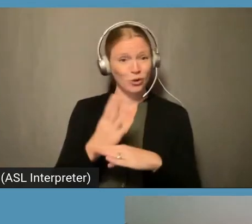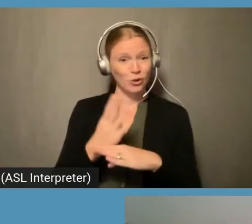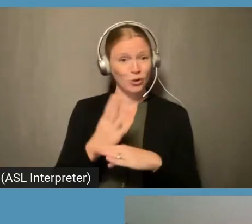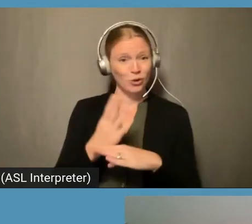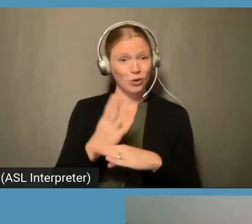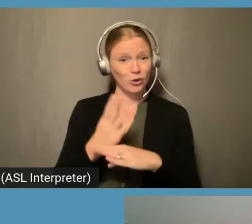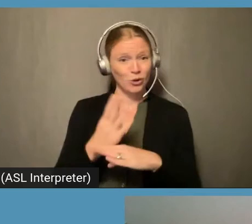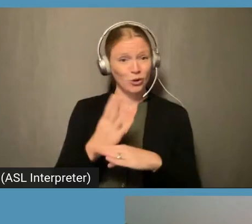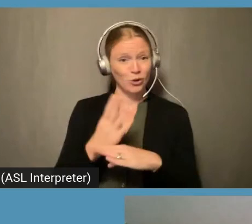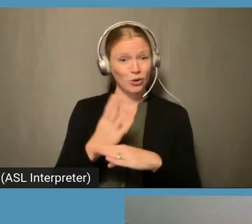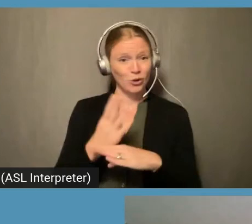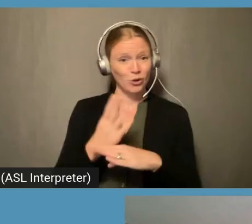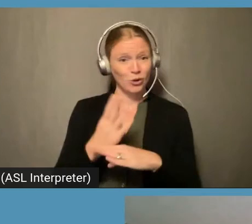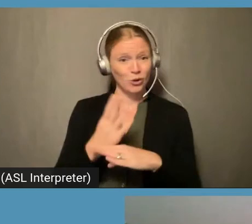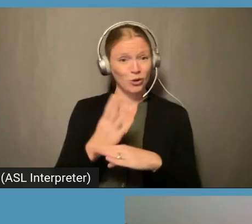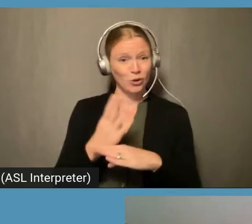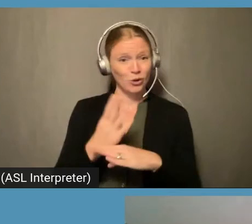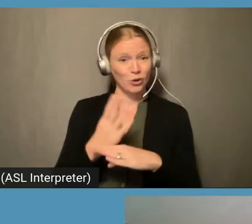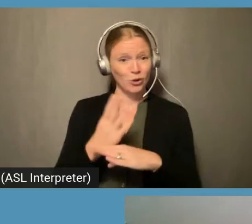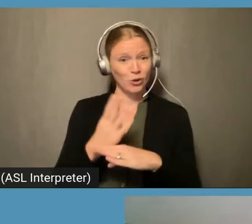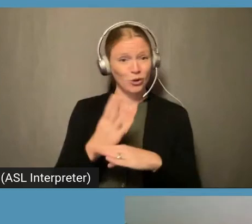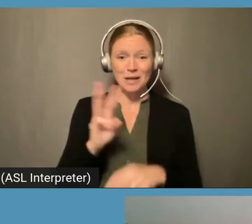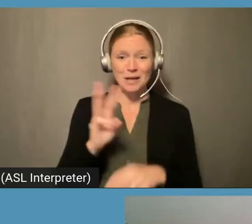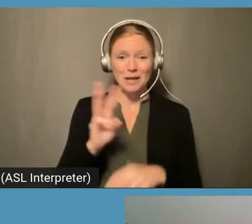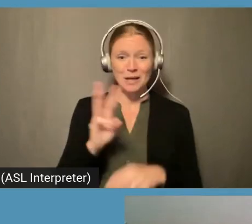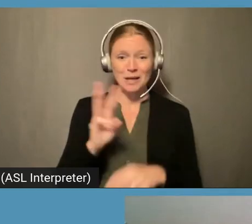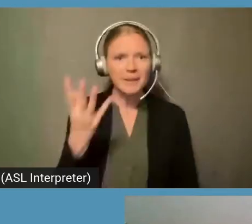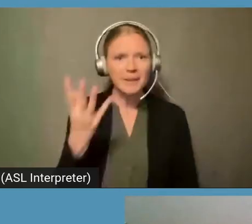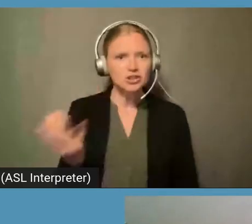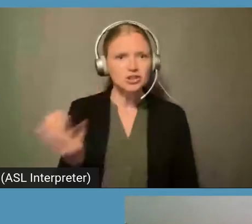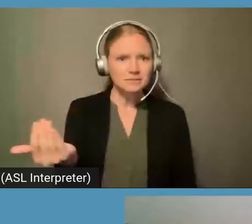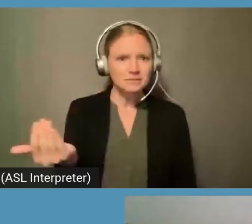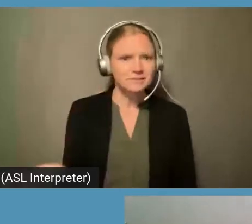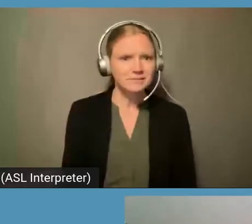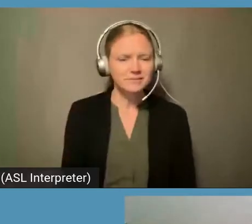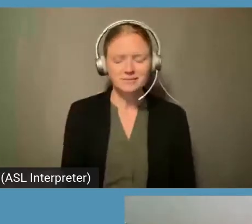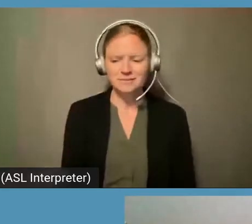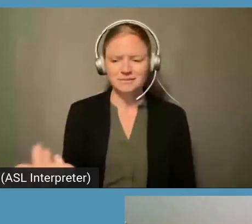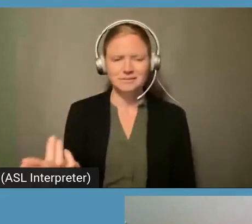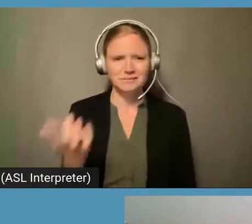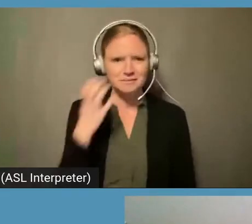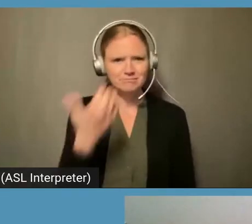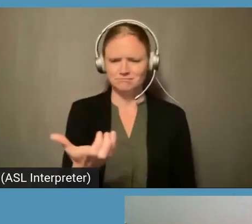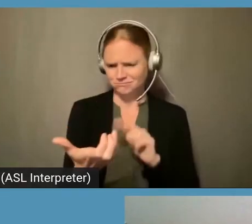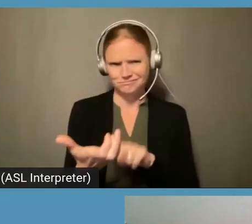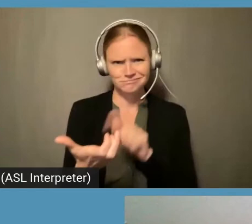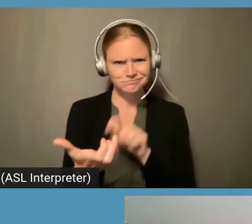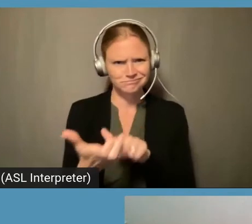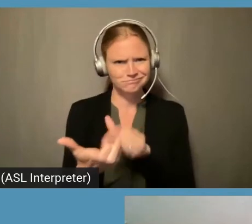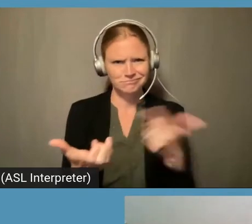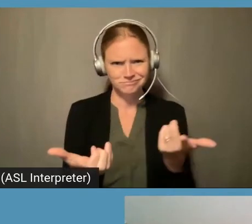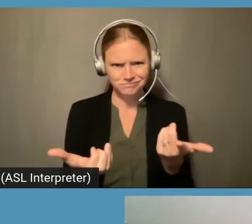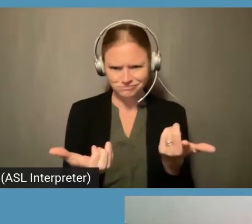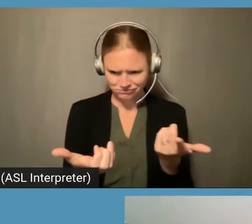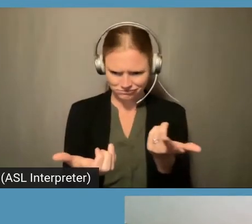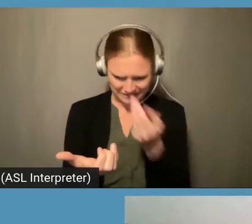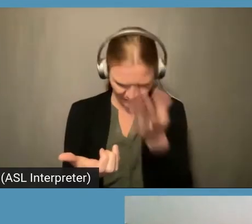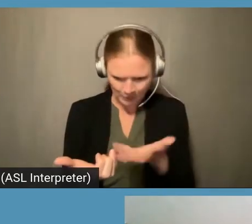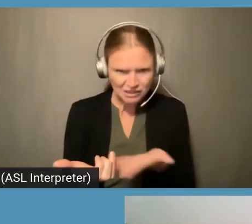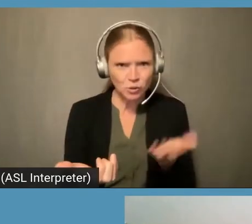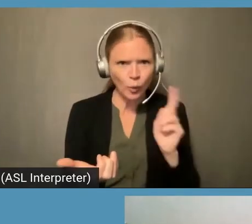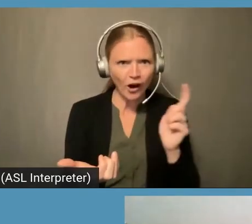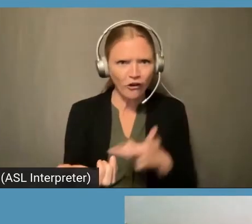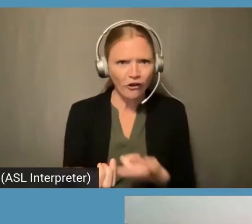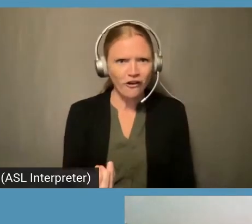you're traveling and you just want that information. So that's a good way to think about it, is what is the quick information that people might